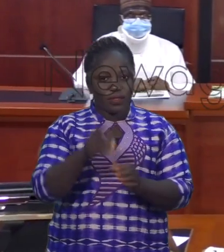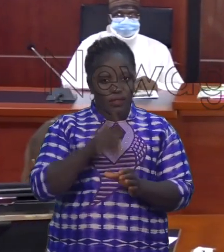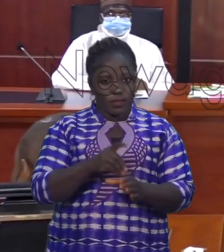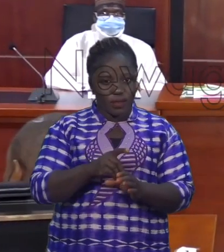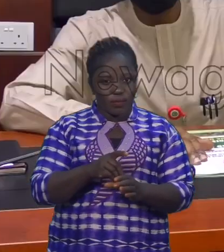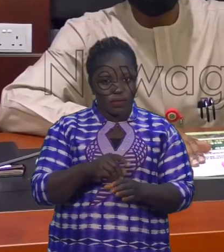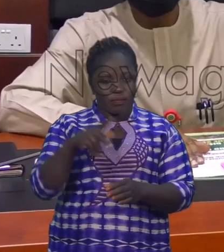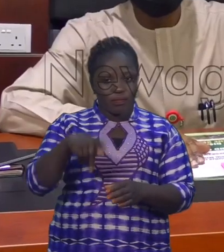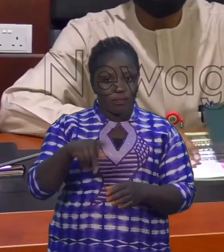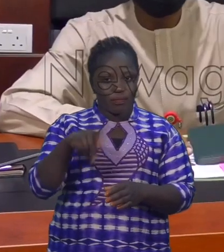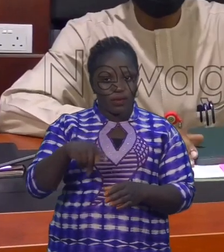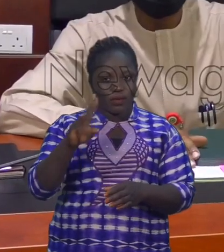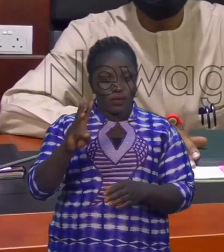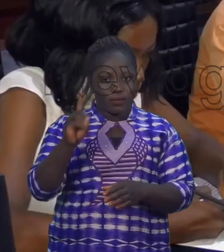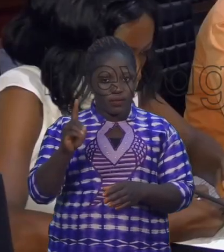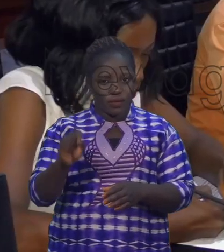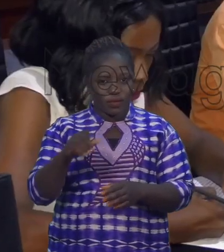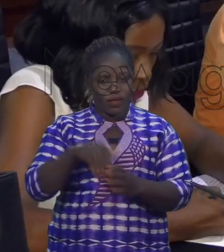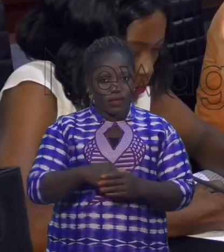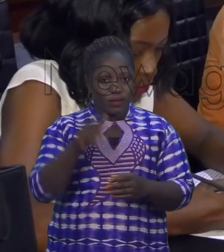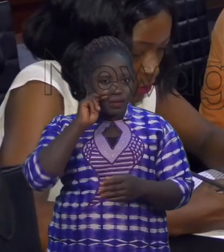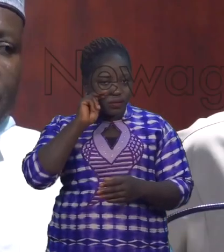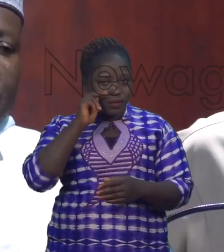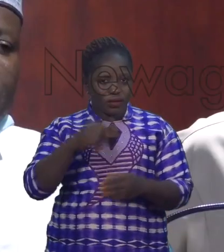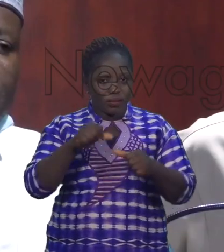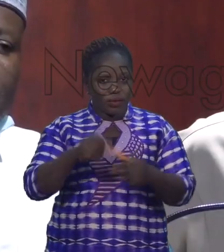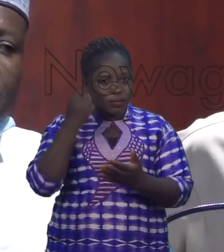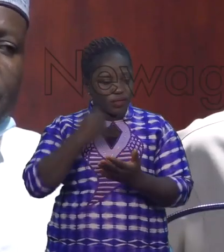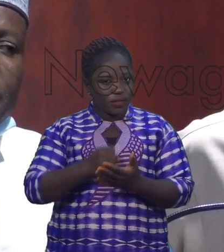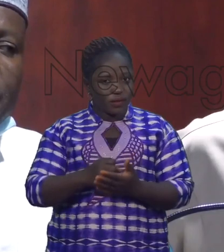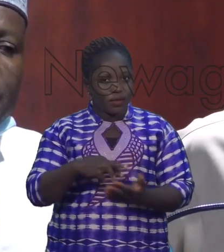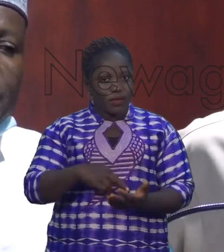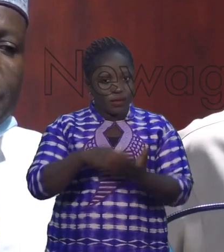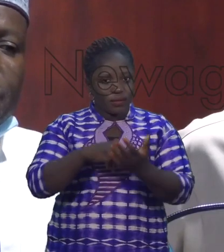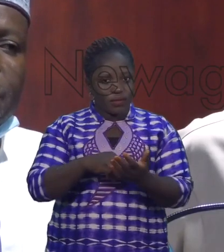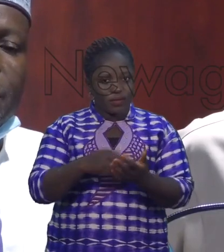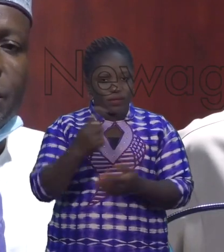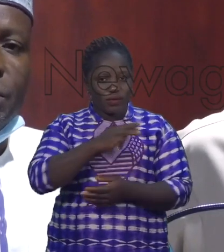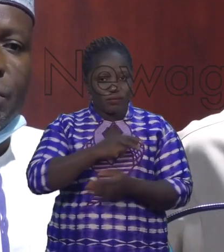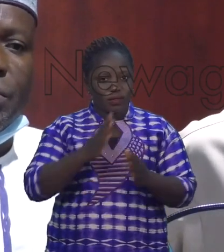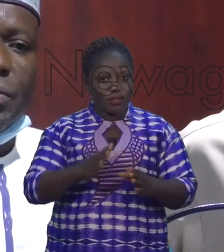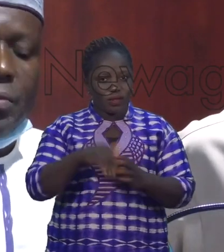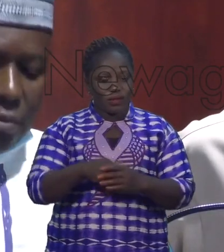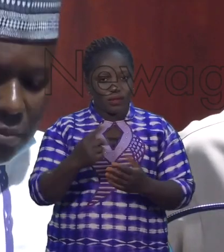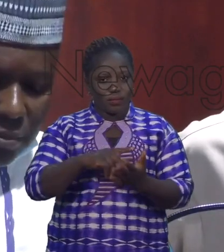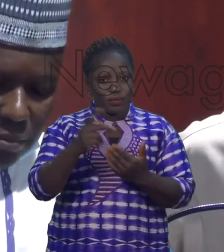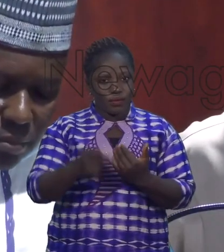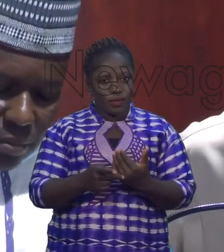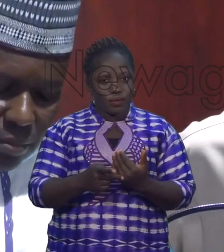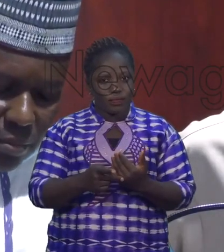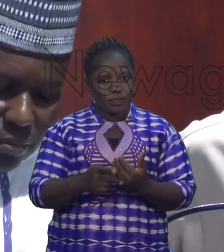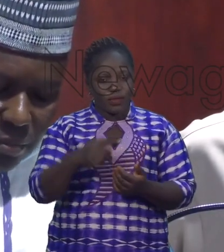with disabilities, PWDs, in Nigeria. The permanent secretary, who represented the minister during the